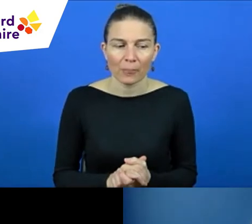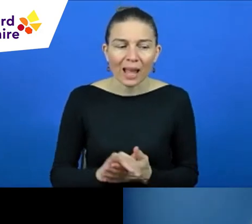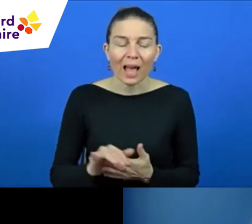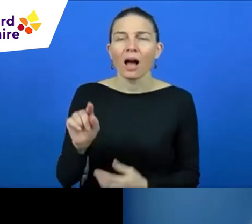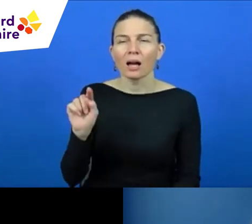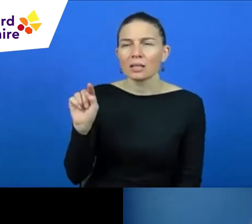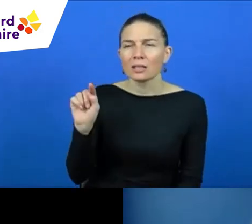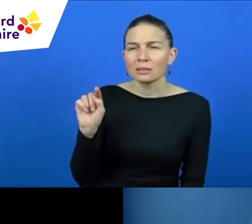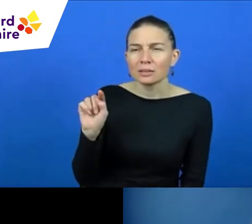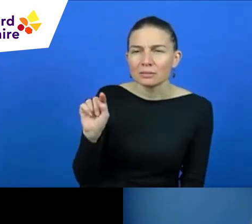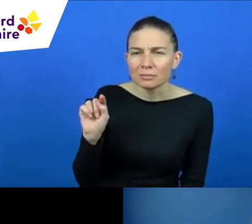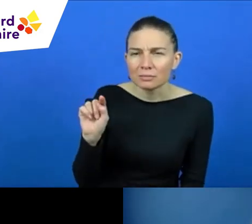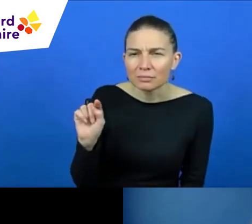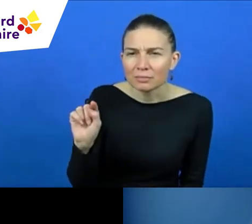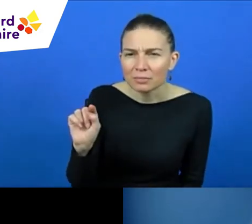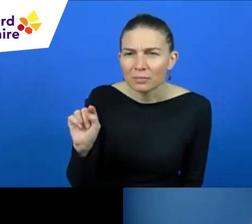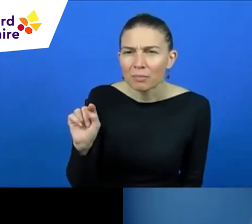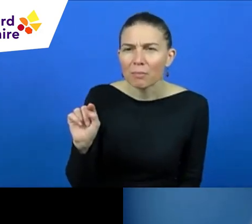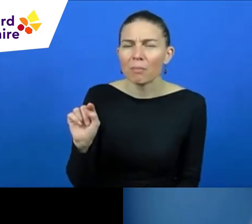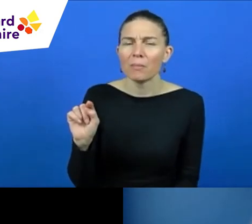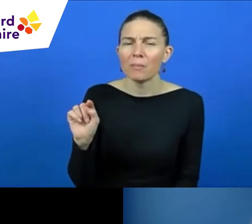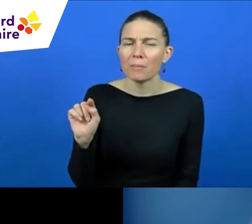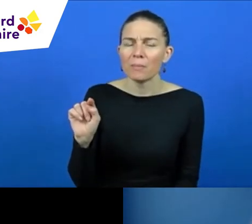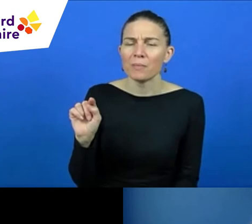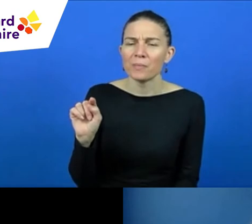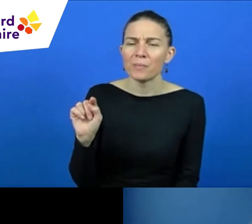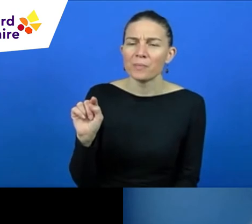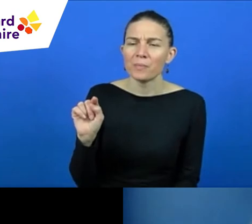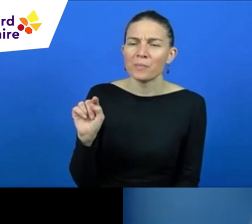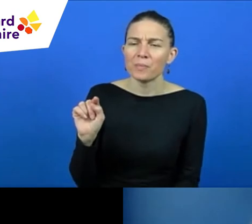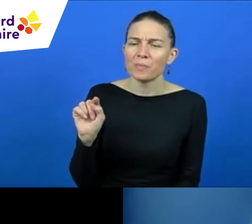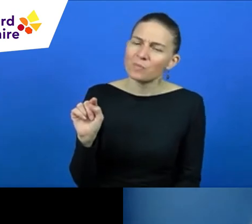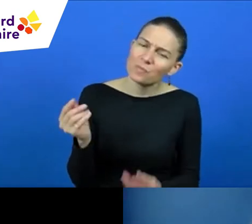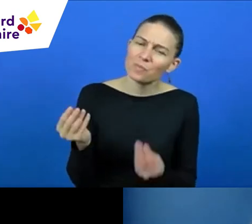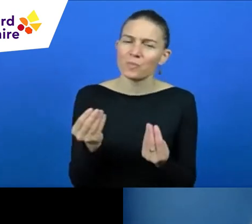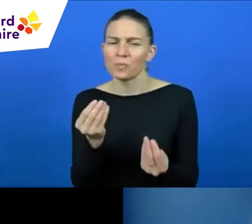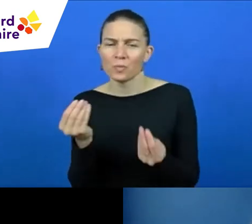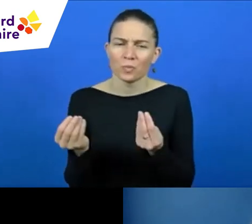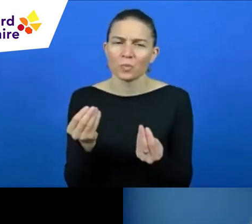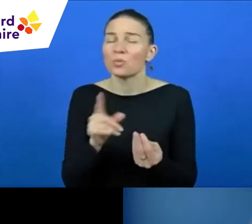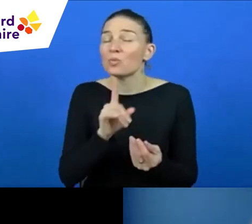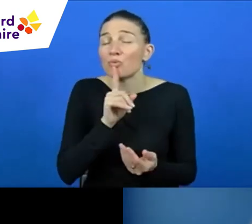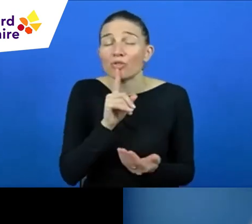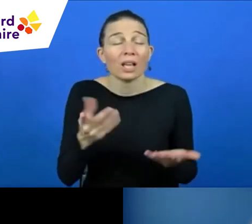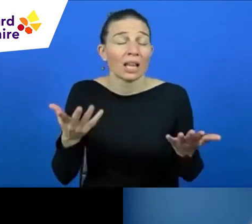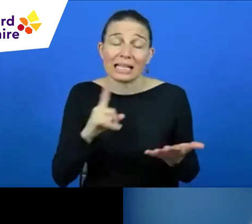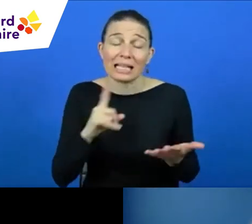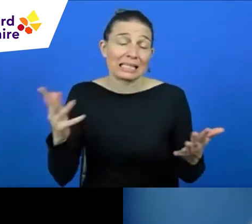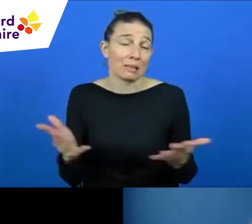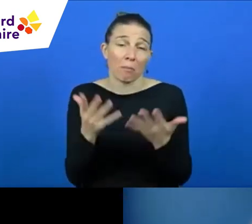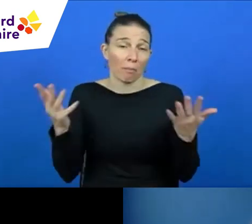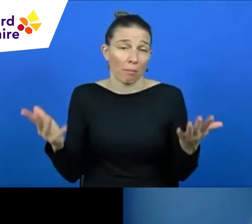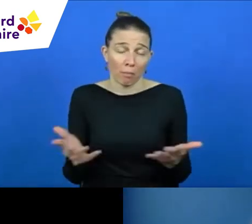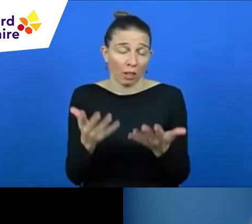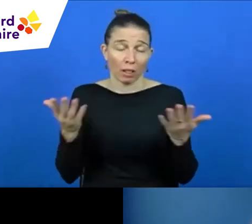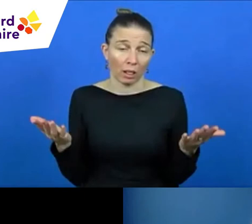that acceptance holistically that that simple premise on one level, if you